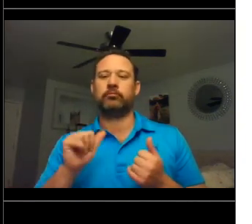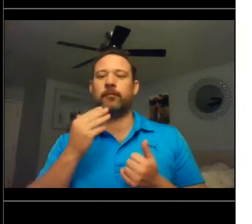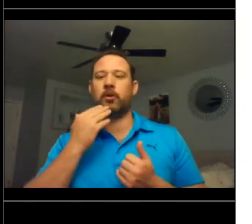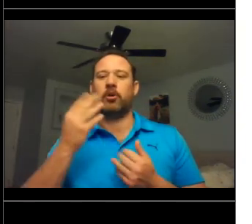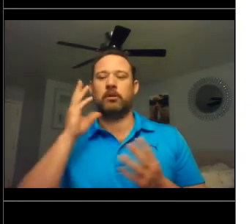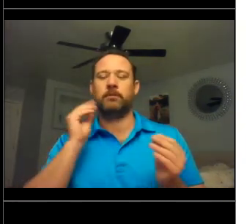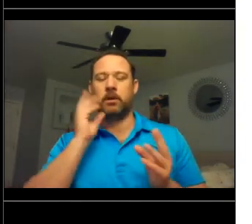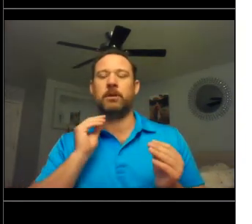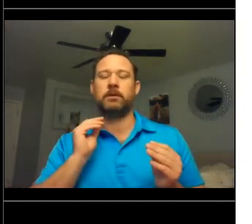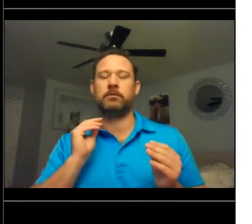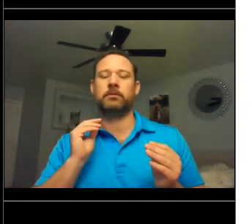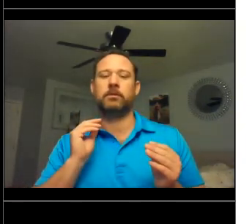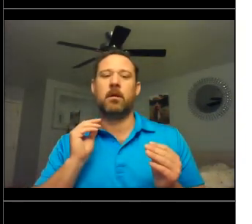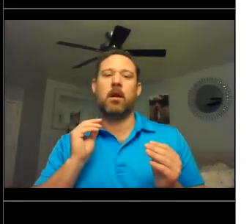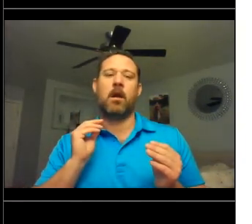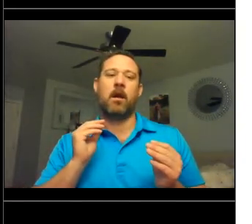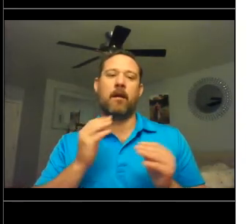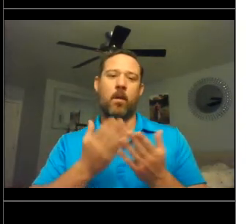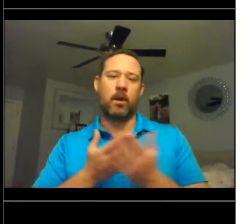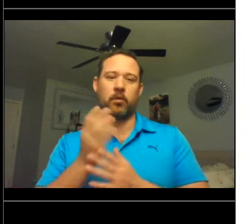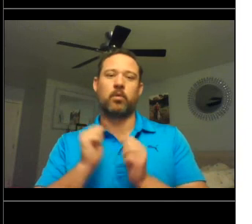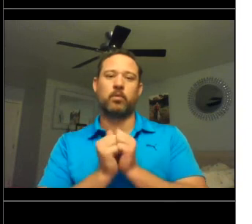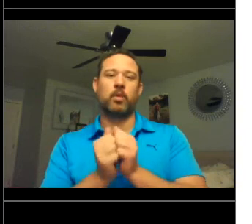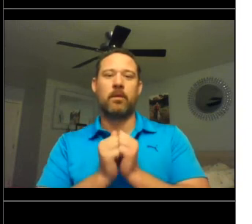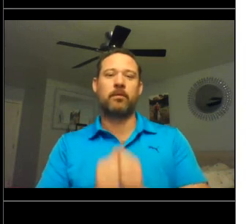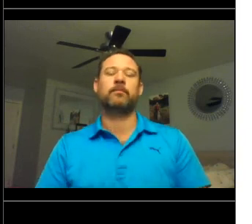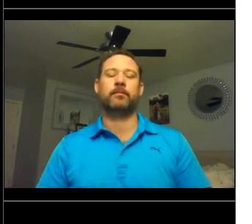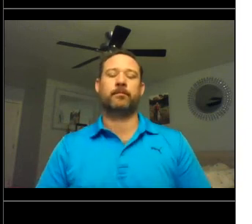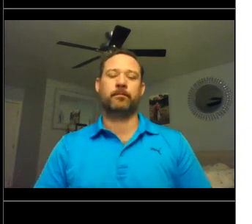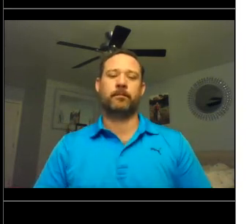of going through this together.